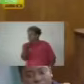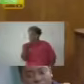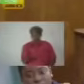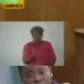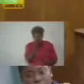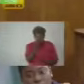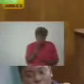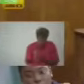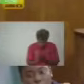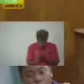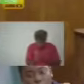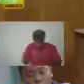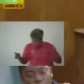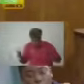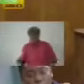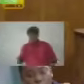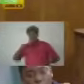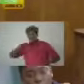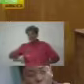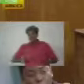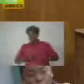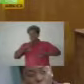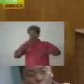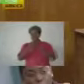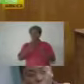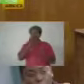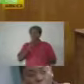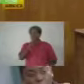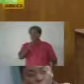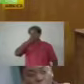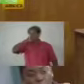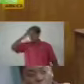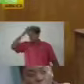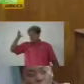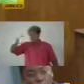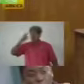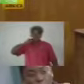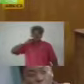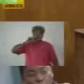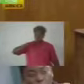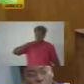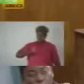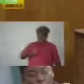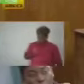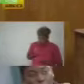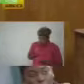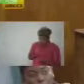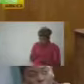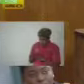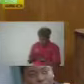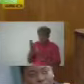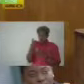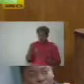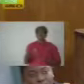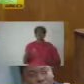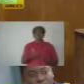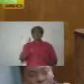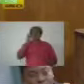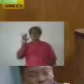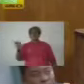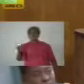the research that a child who is in a single parent experience is